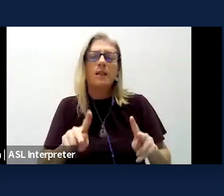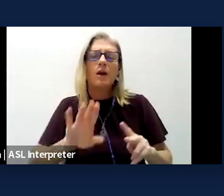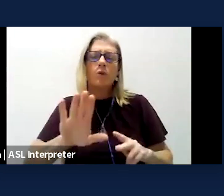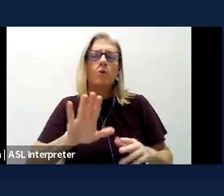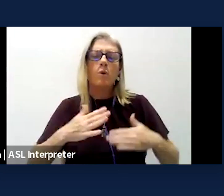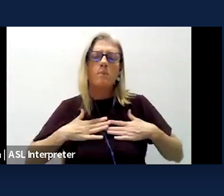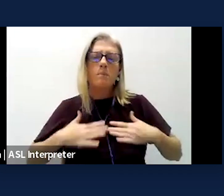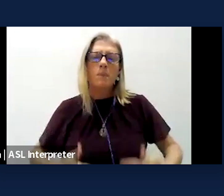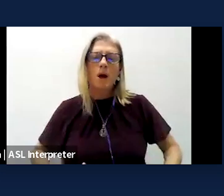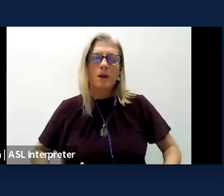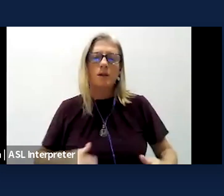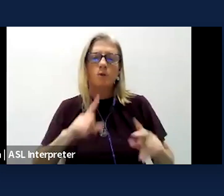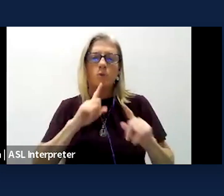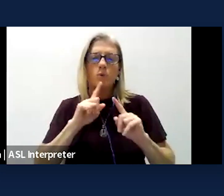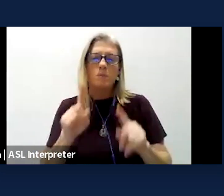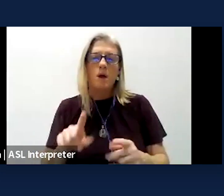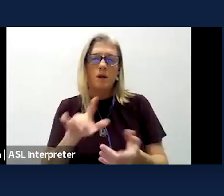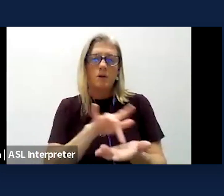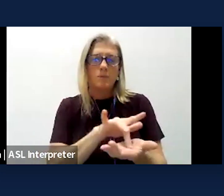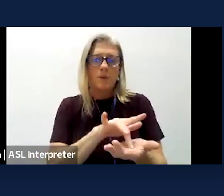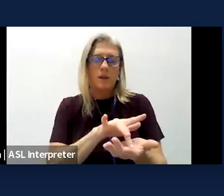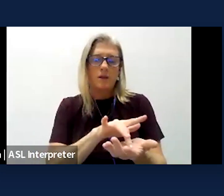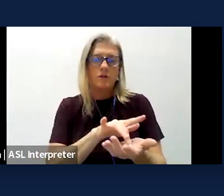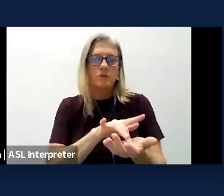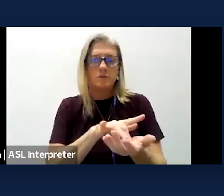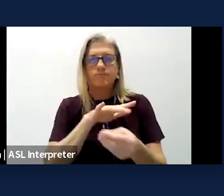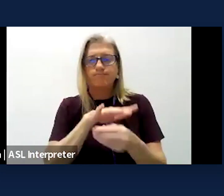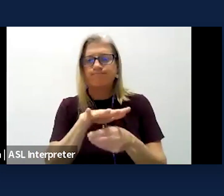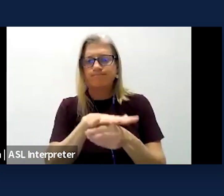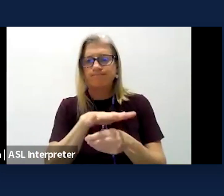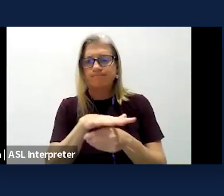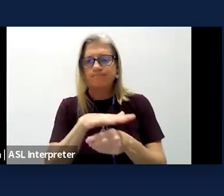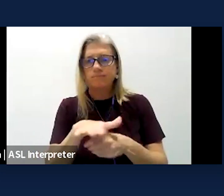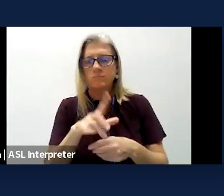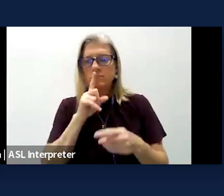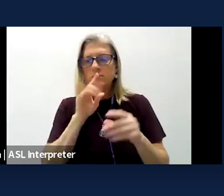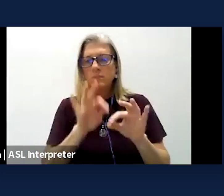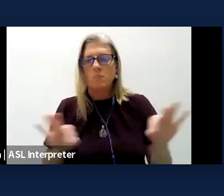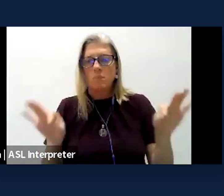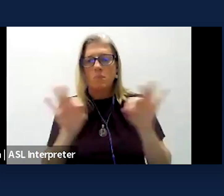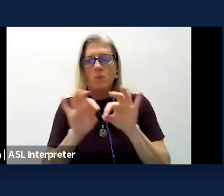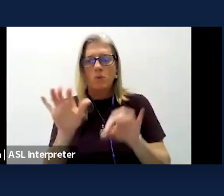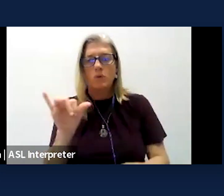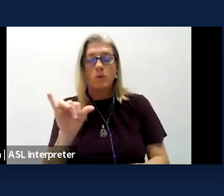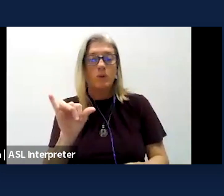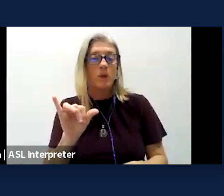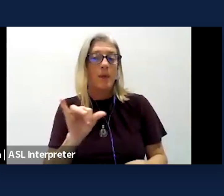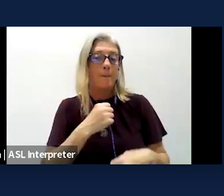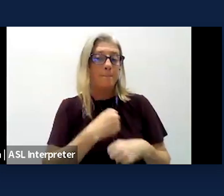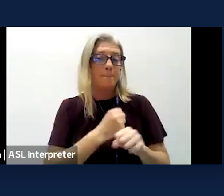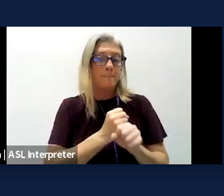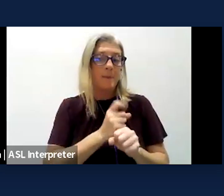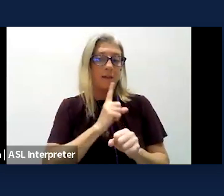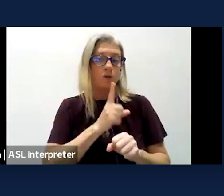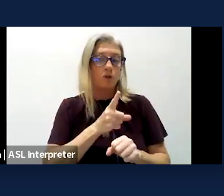to sort of like respond to the medications adequately will be important as well. And then making sure that